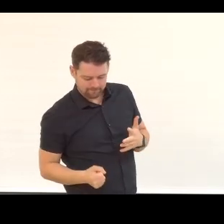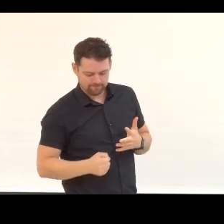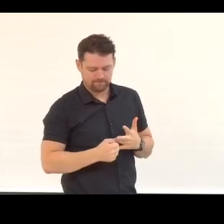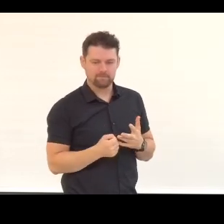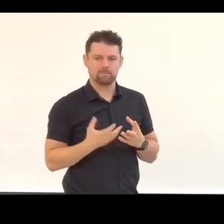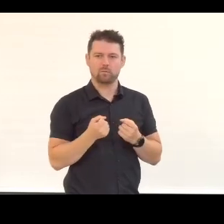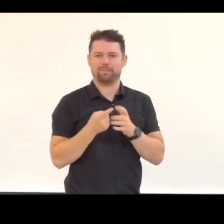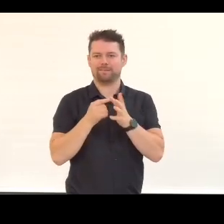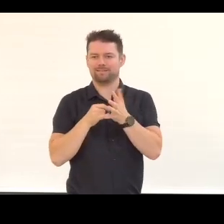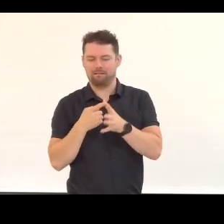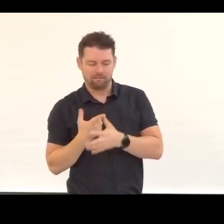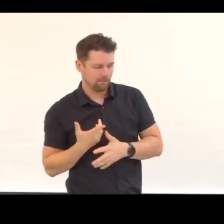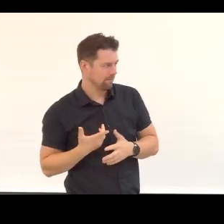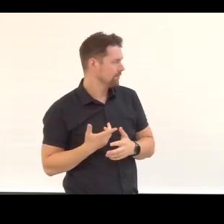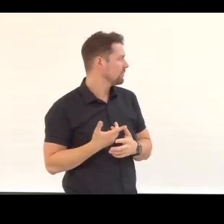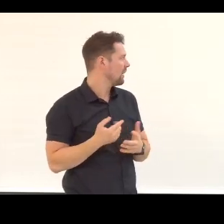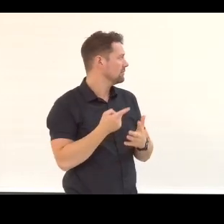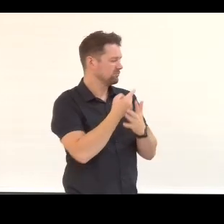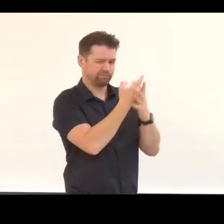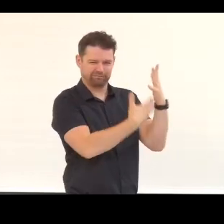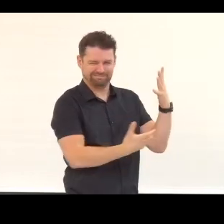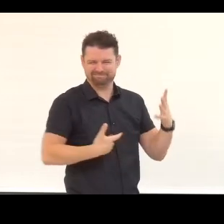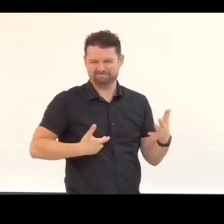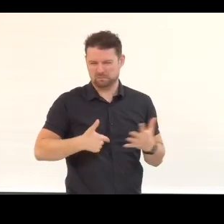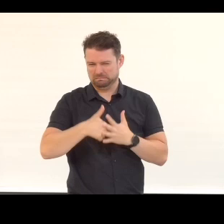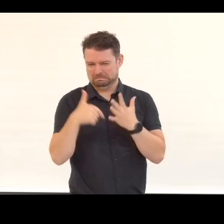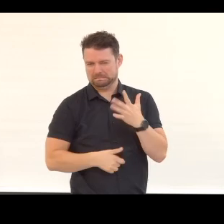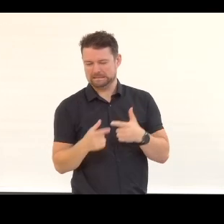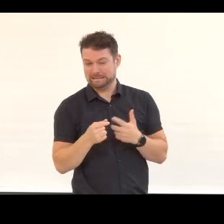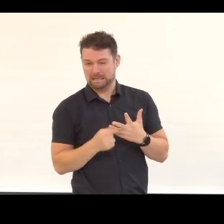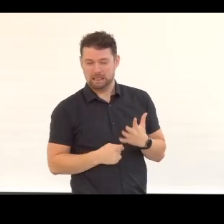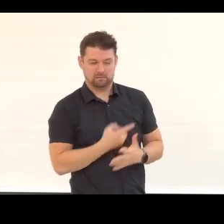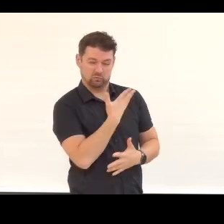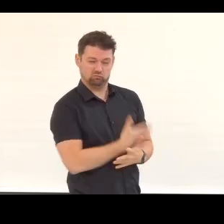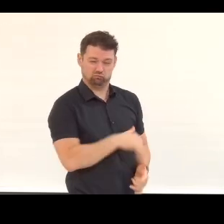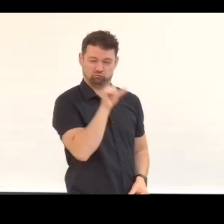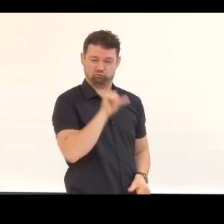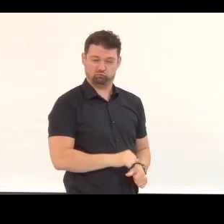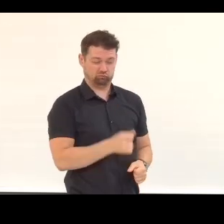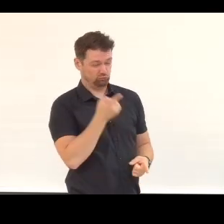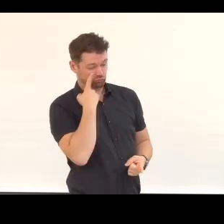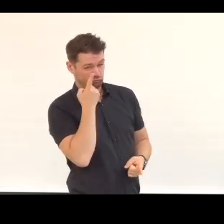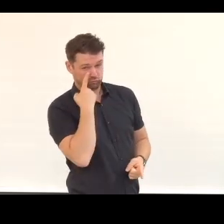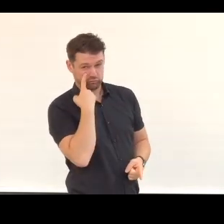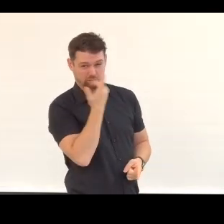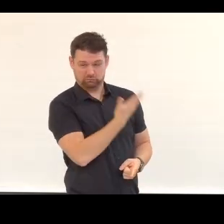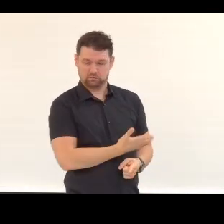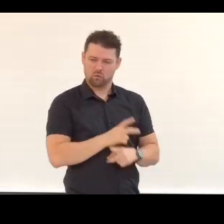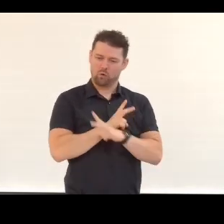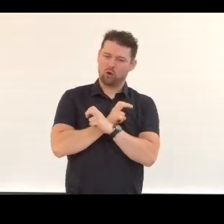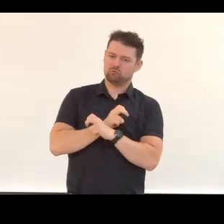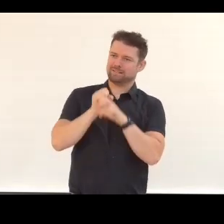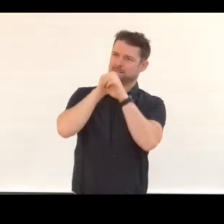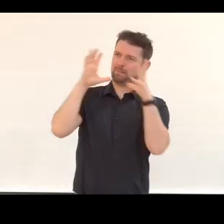the Eurobot, and many other things. I'm not going into the details here, but this is really just to give you an overview about what the Austrian Space